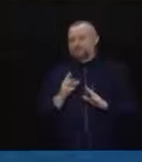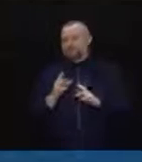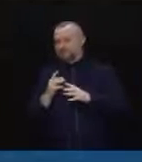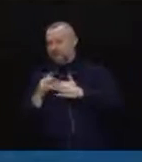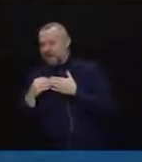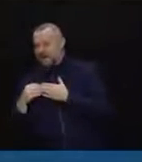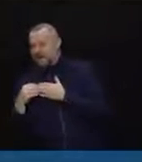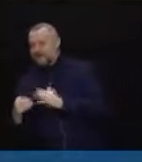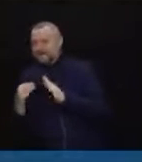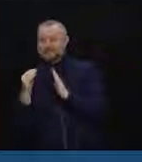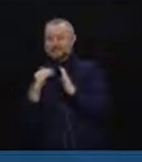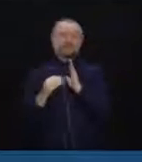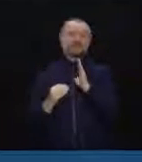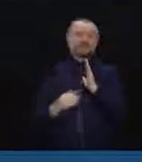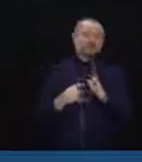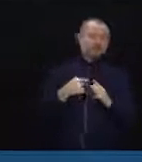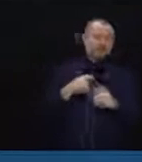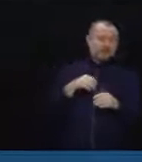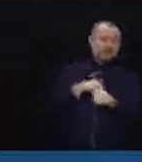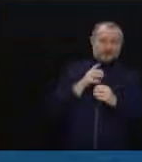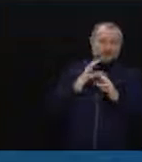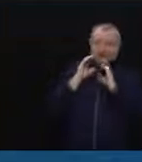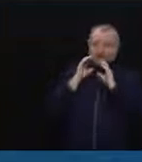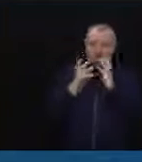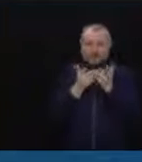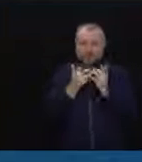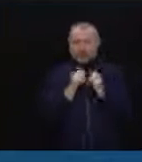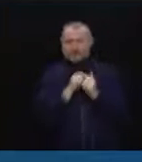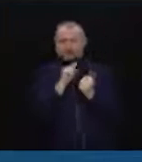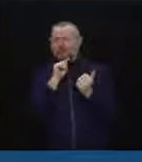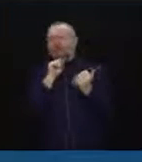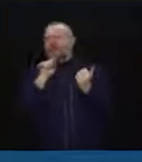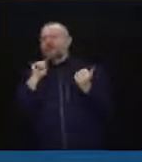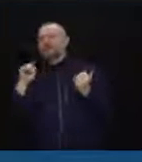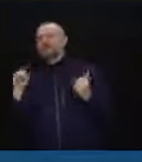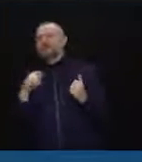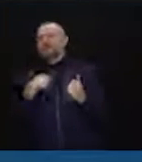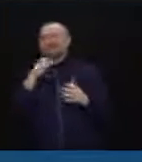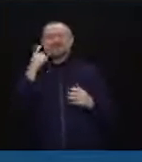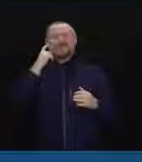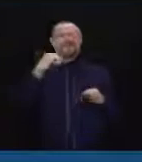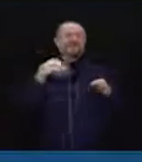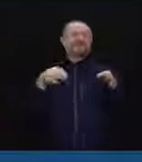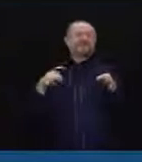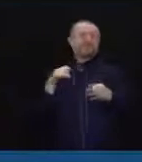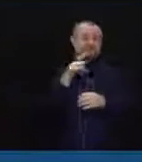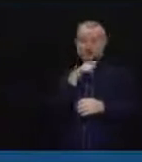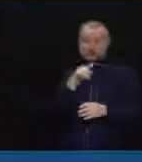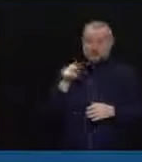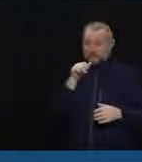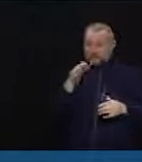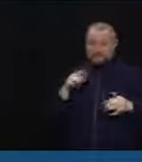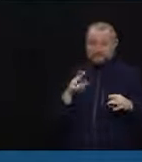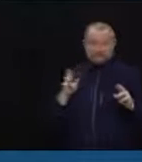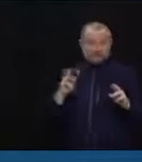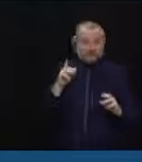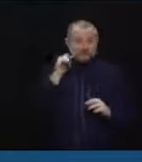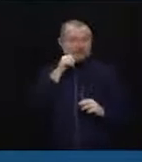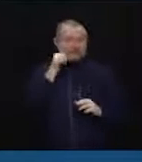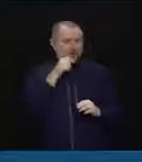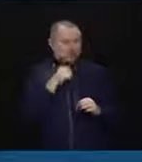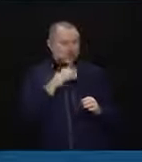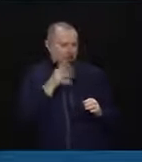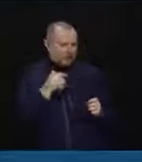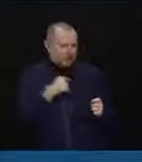the people I just mentioned, all those organizations. And it's not gonna be ready yet because we're gonna fine tune it every single day, but there should be very clear